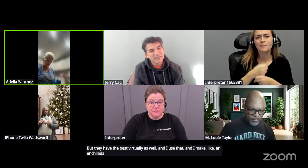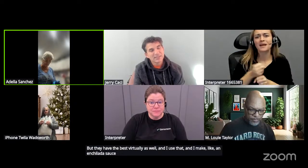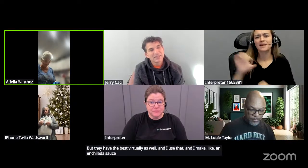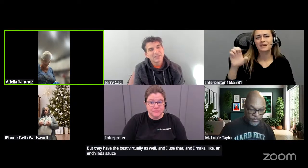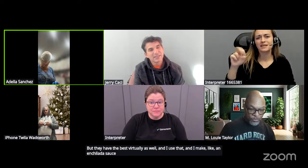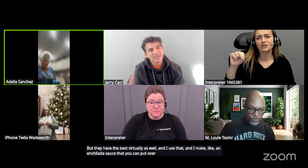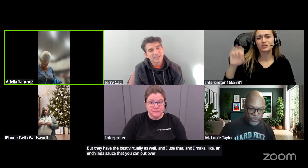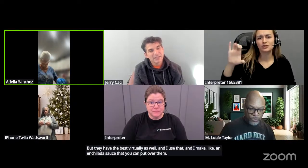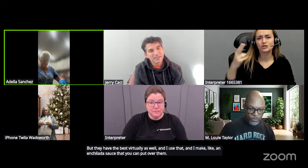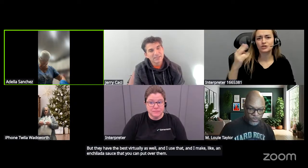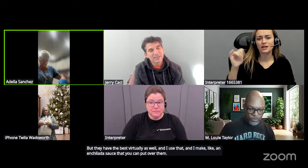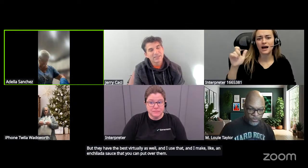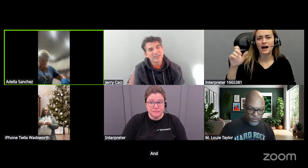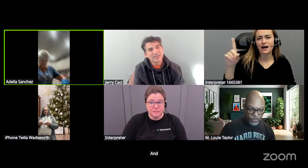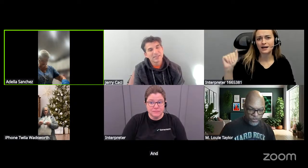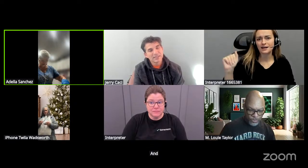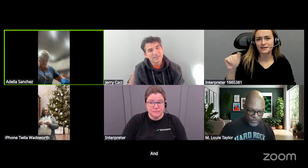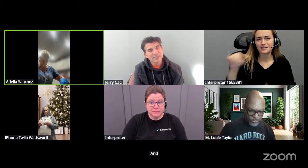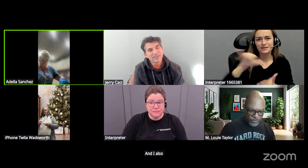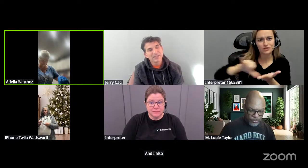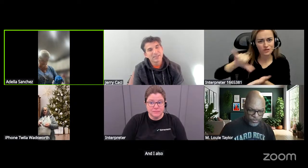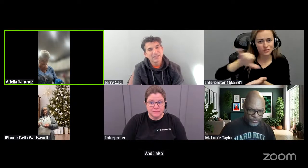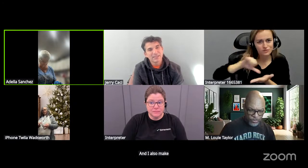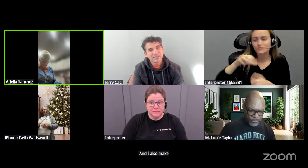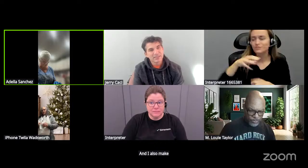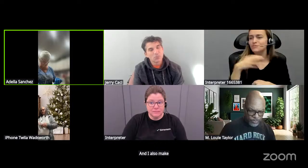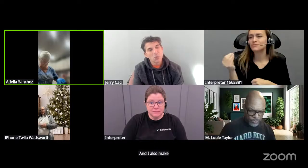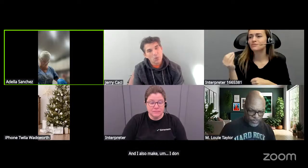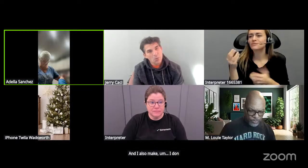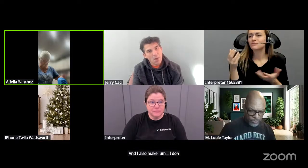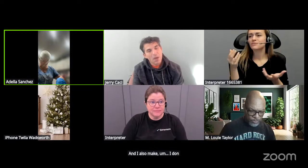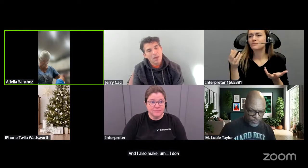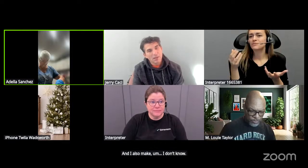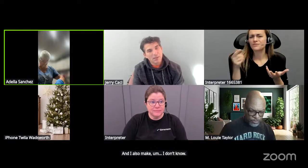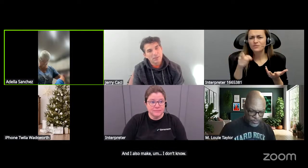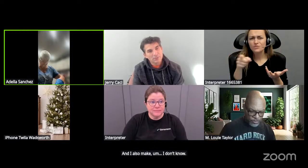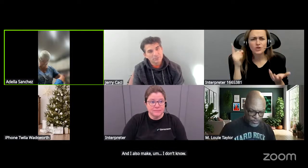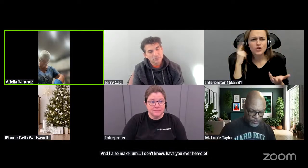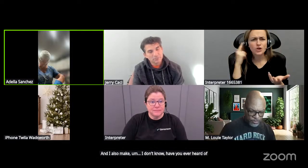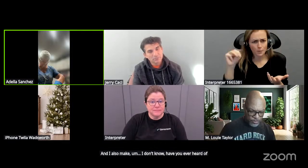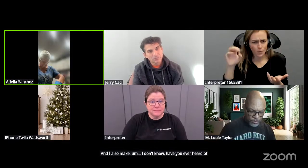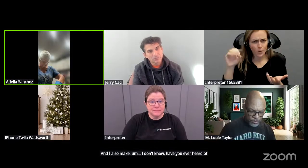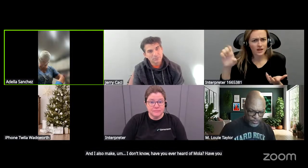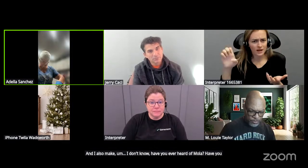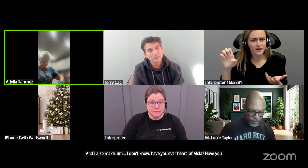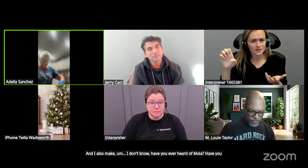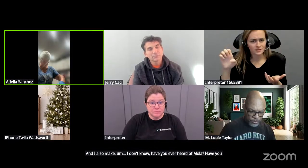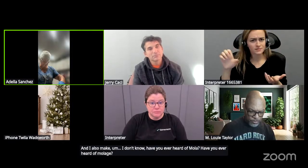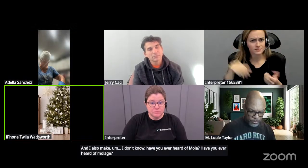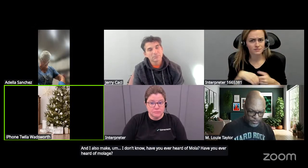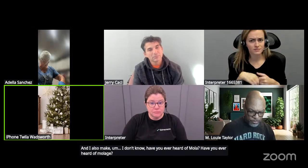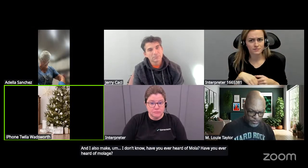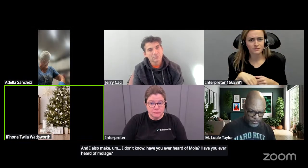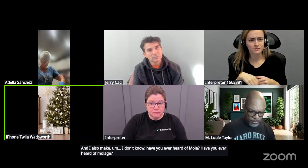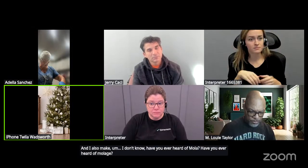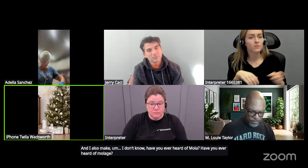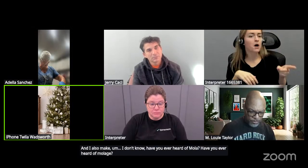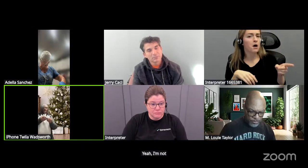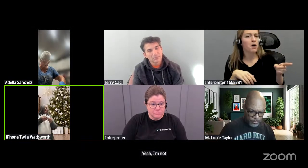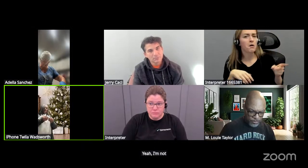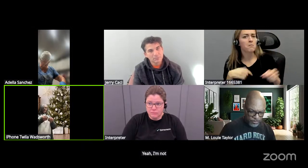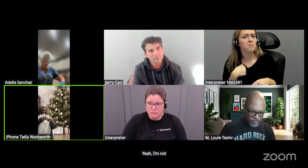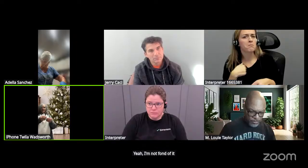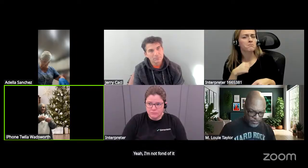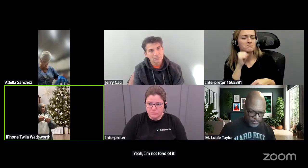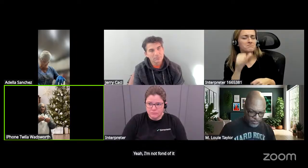over them. And I also make, I don't know, have you ever heard of mole? Have you ever heard of mole? Yeah, I'm not fond of it.